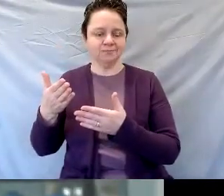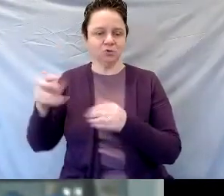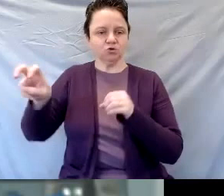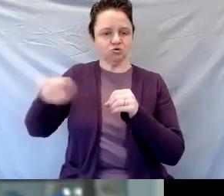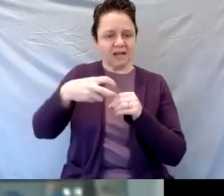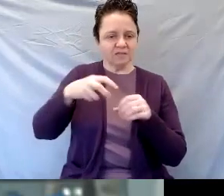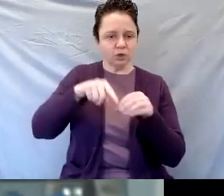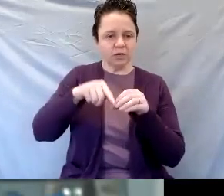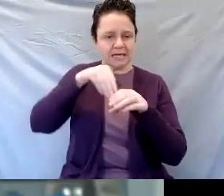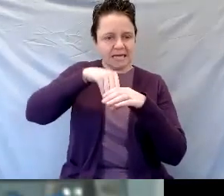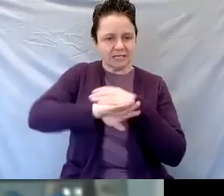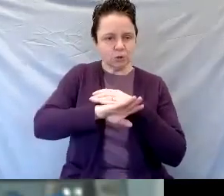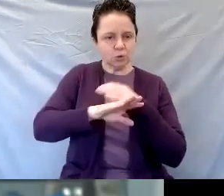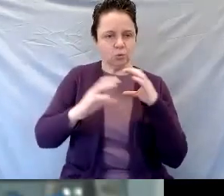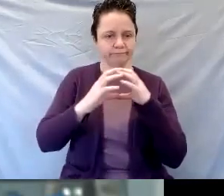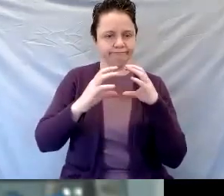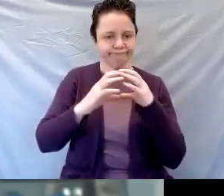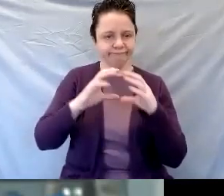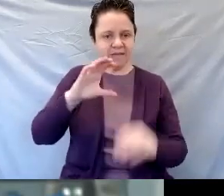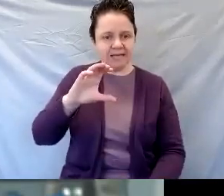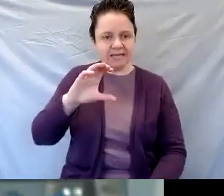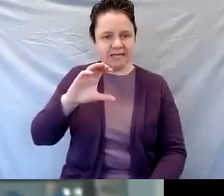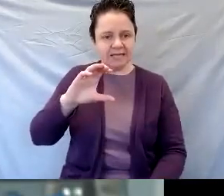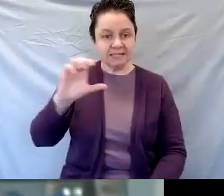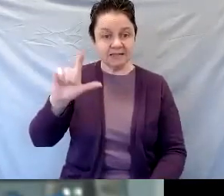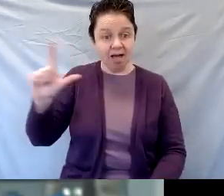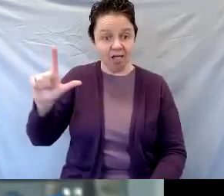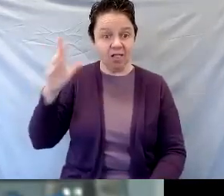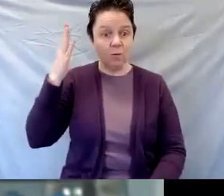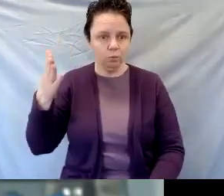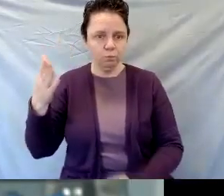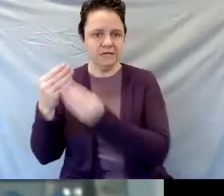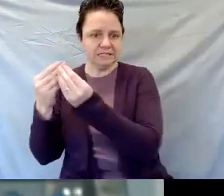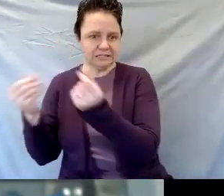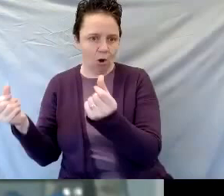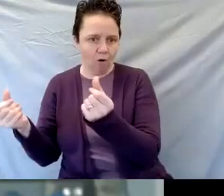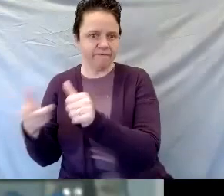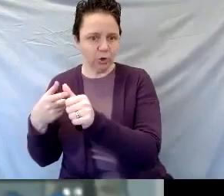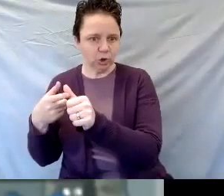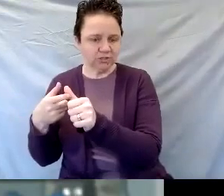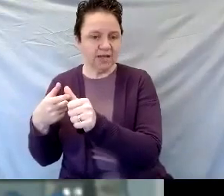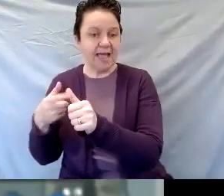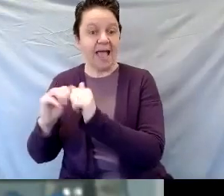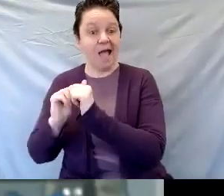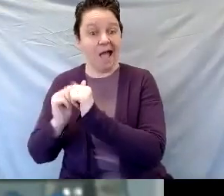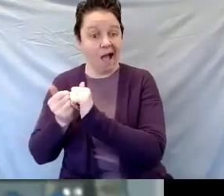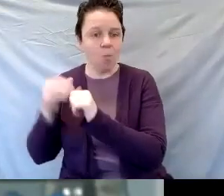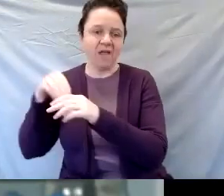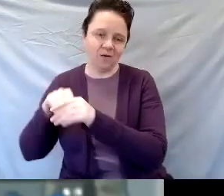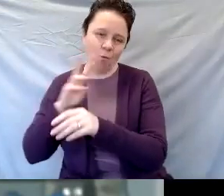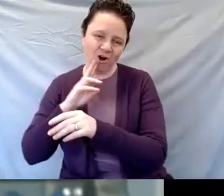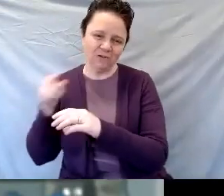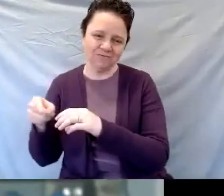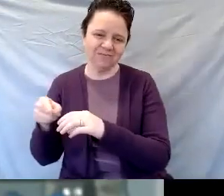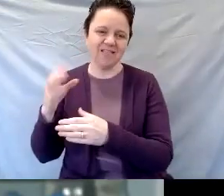going to be dissolved. And if it's going to be dissolved, most likely it's going to be dissolved in water or something that is primarily water. And we